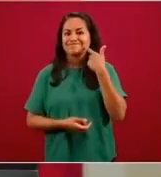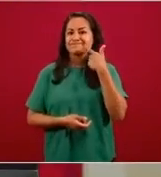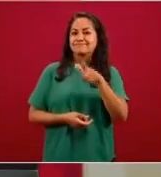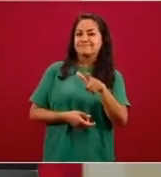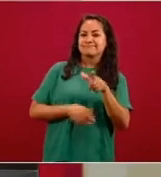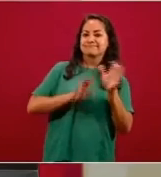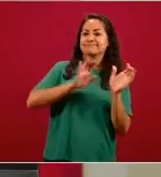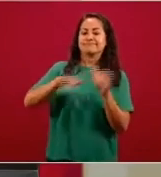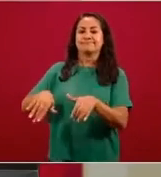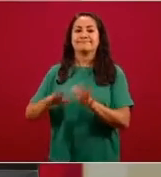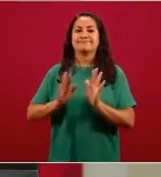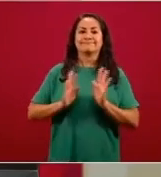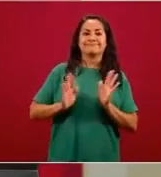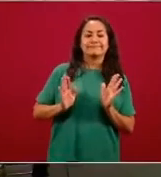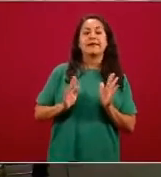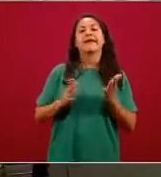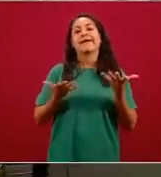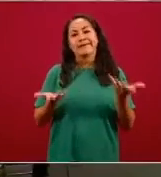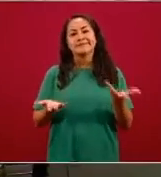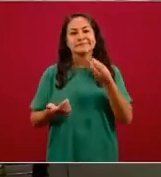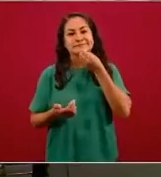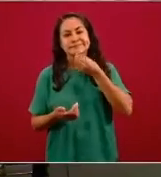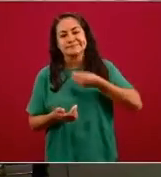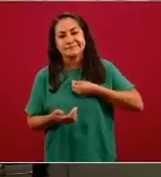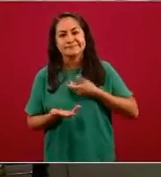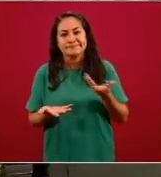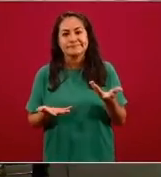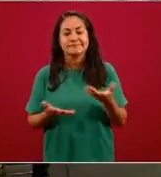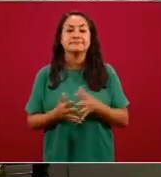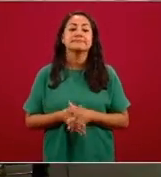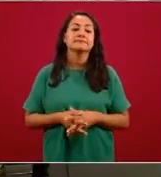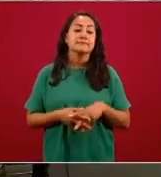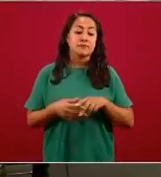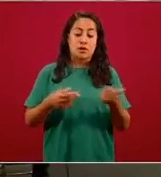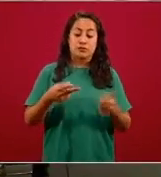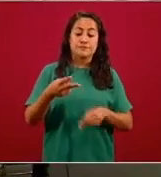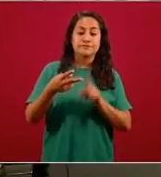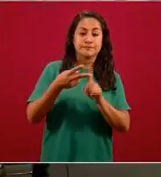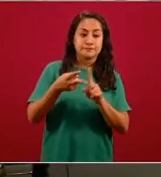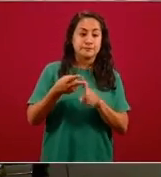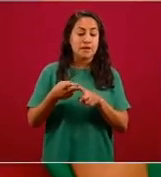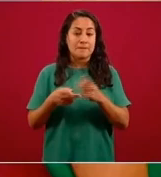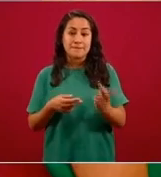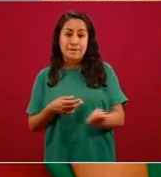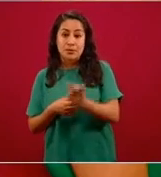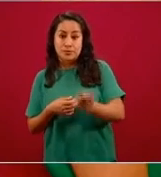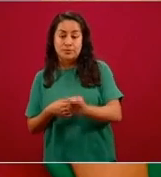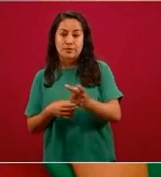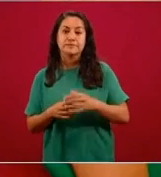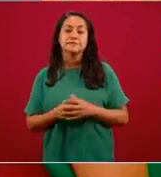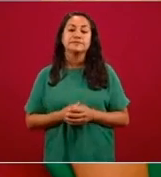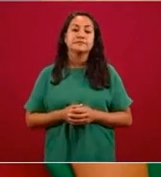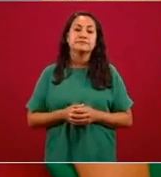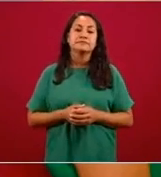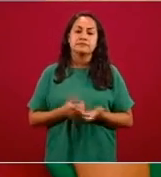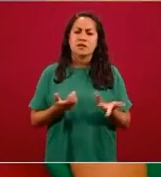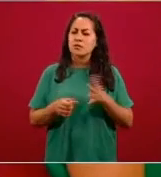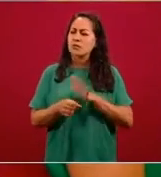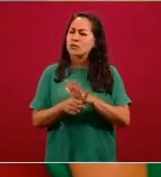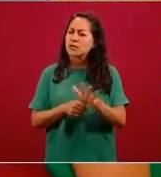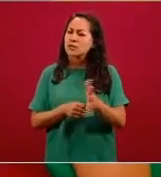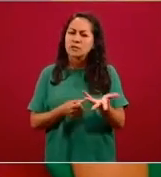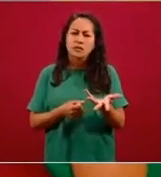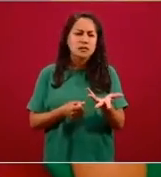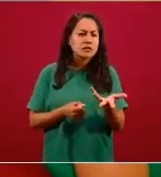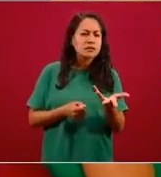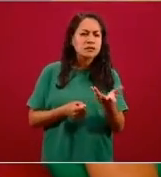that appropriate response in terms of numbers that we've been looking for. ¿Cuál era su segunda pregunta? Sorry, what